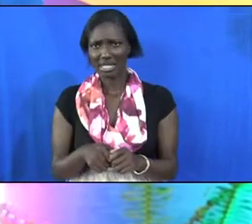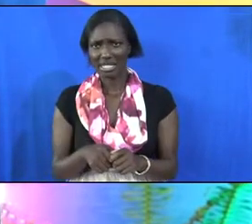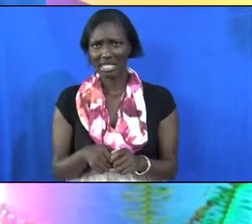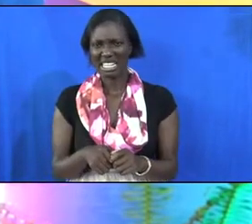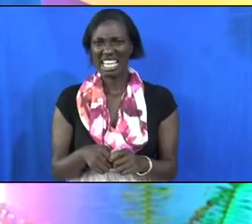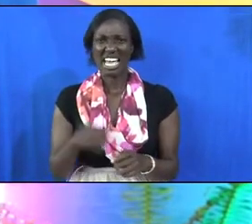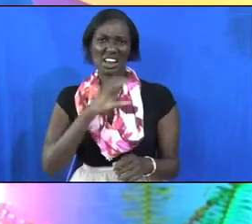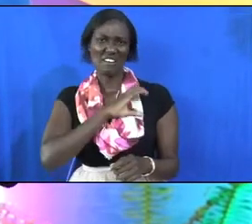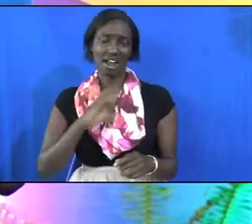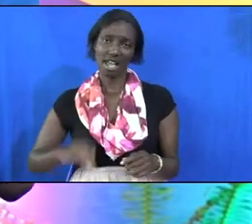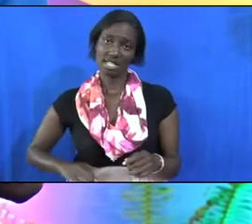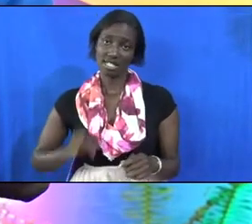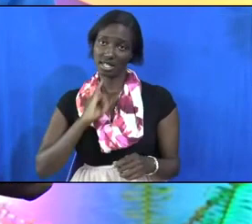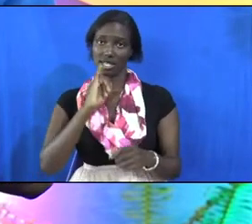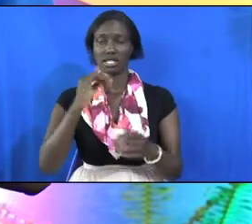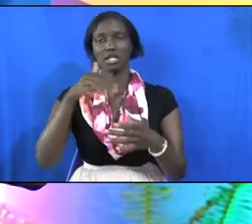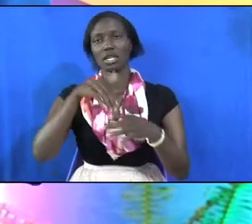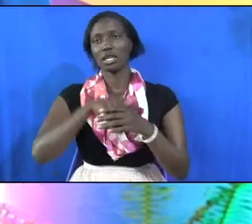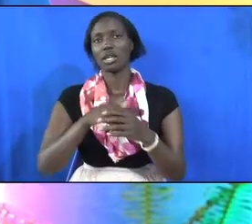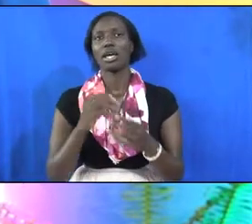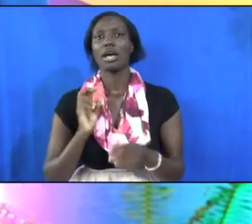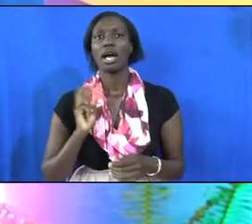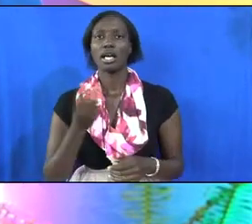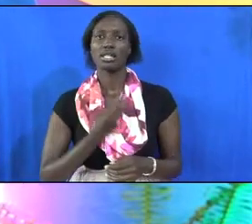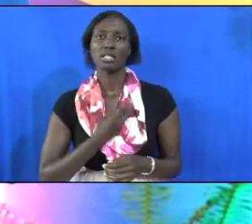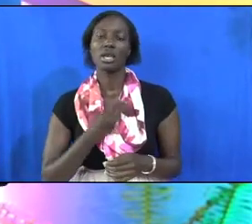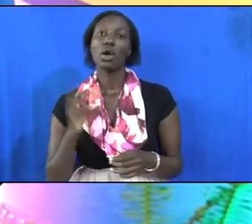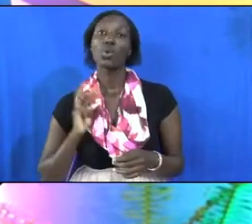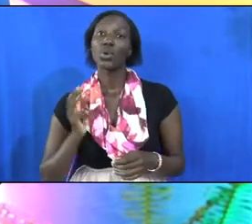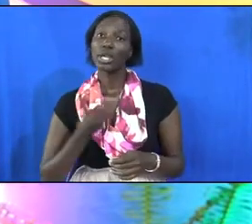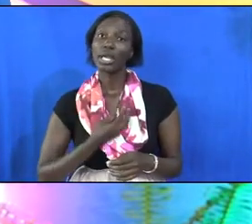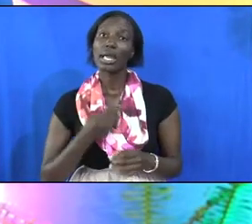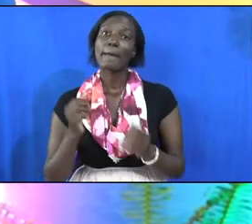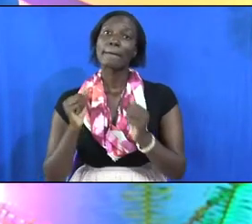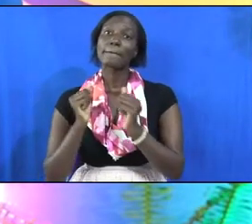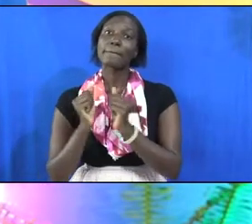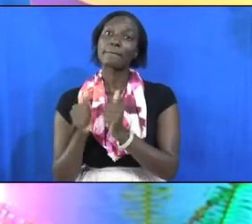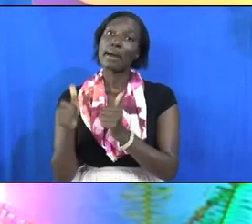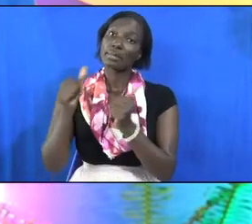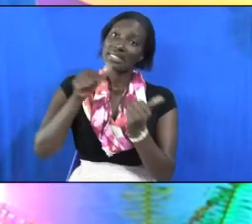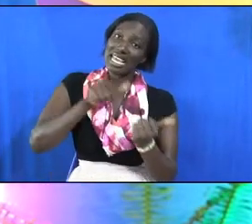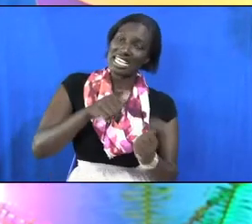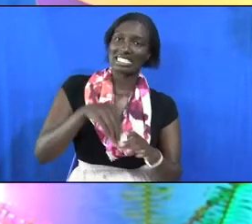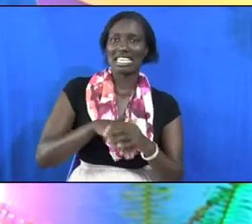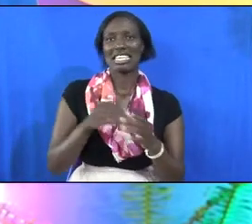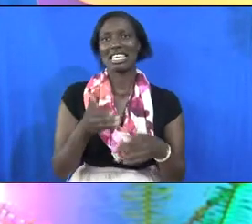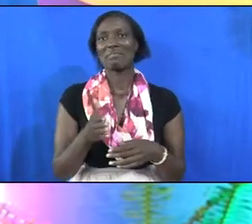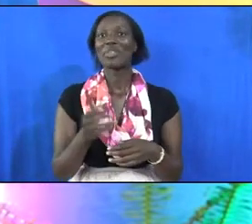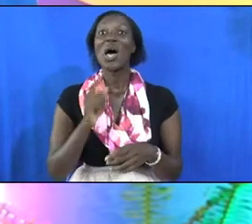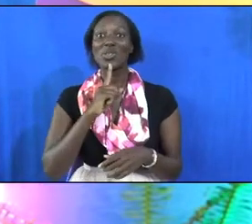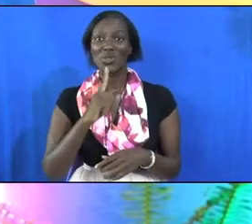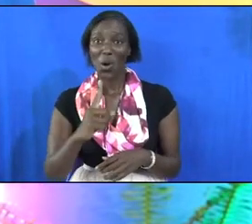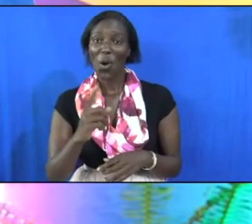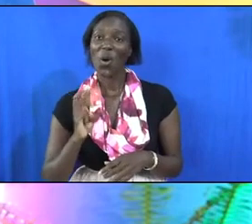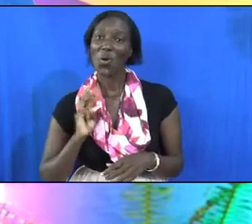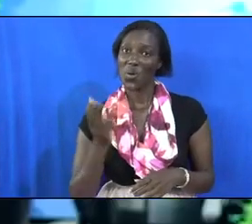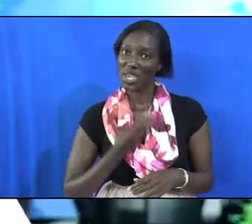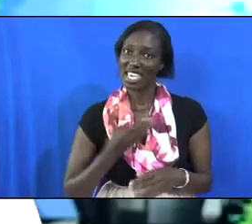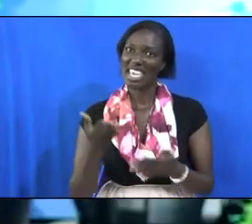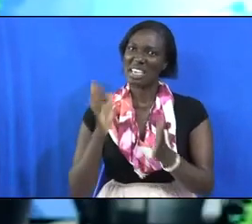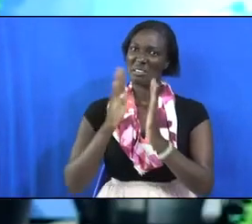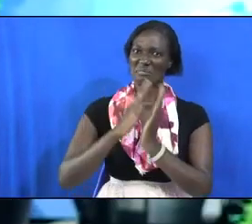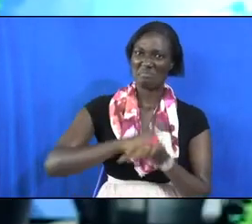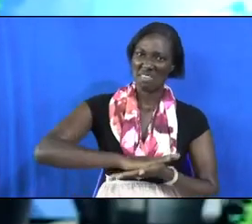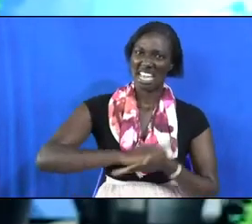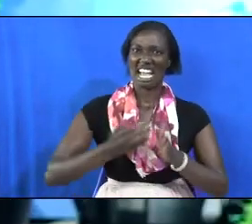Christ is in us because we are baptized in him. And so we become children of God. Can